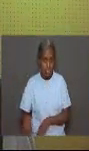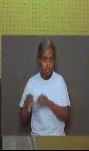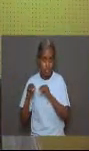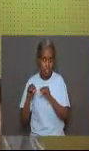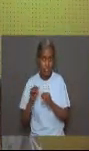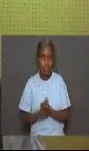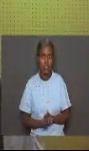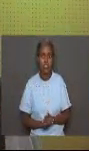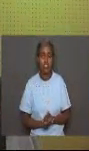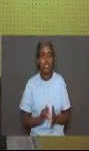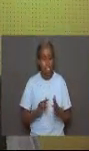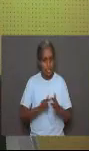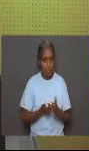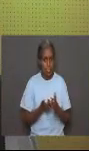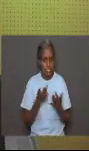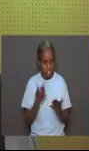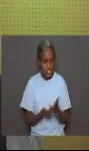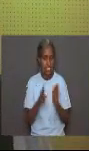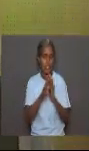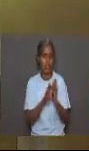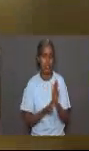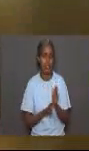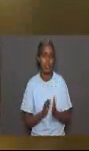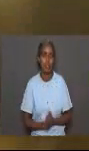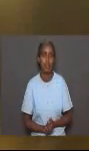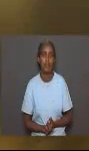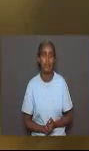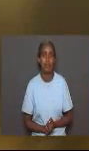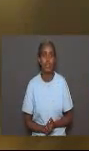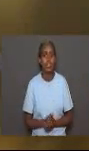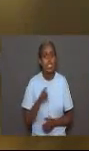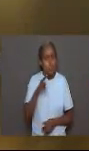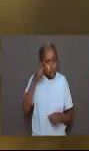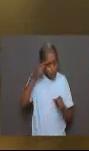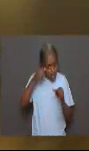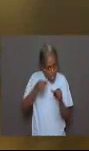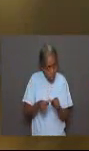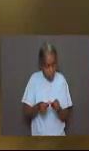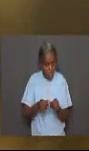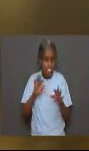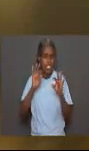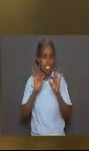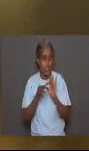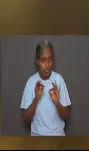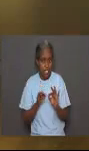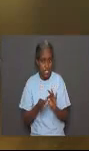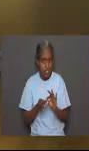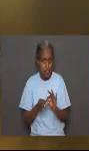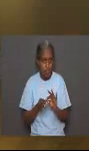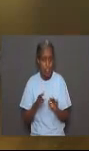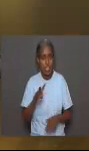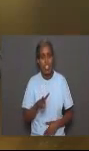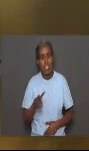students? Let us begin this unit. Do you remember the definition of